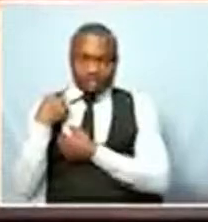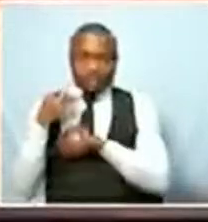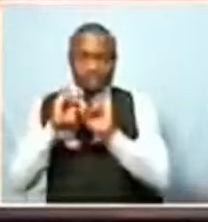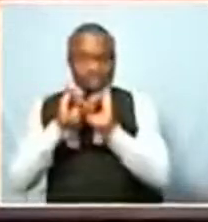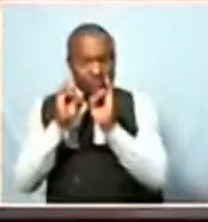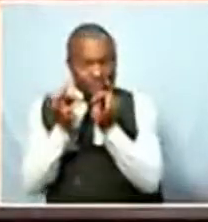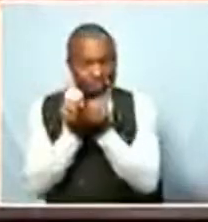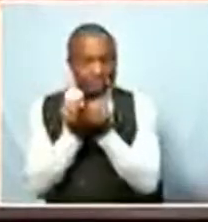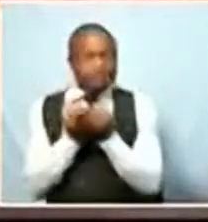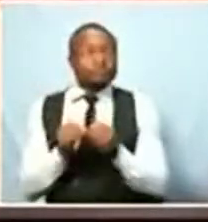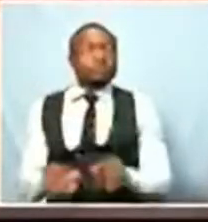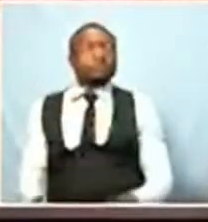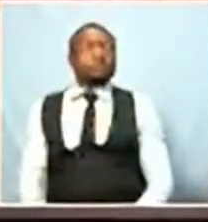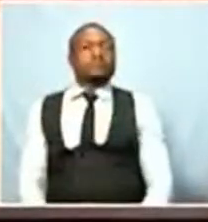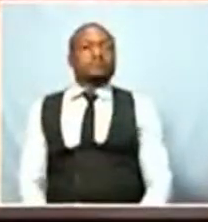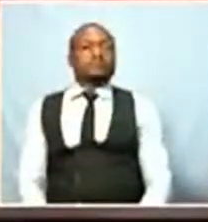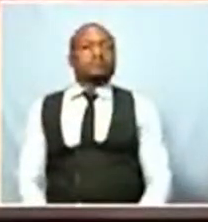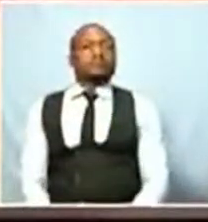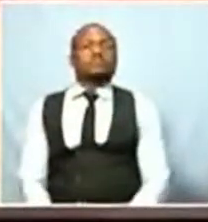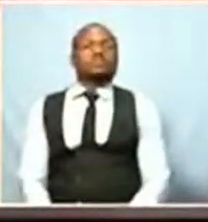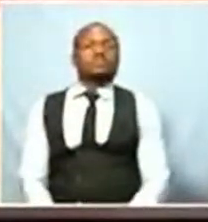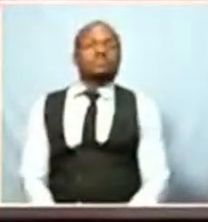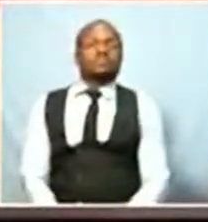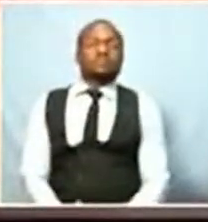Is there a form?